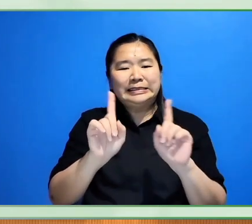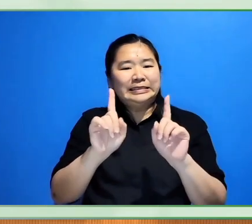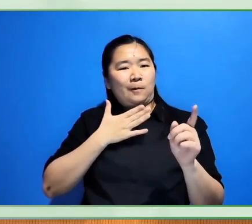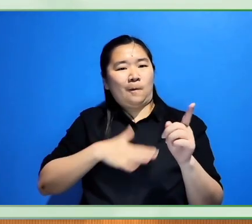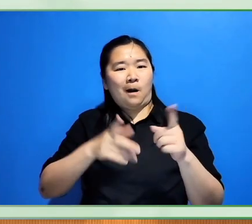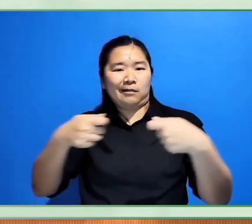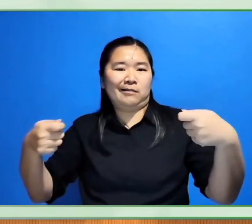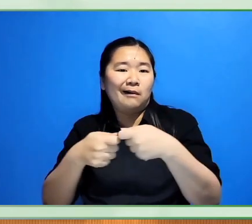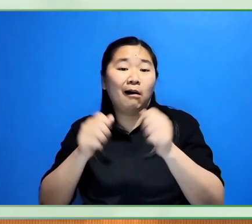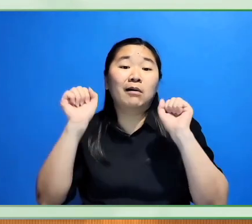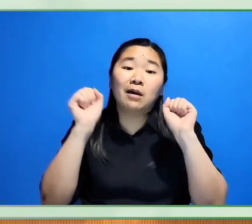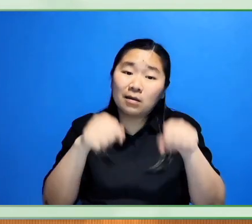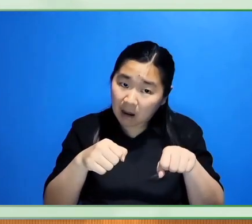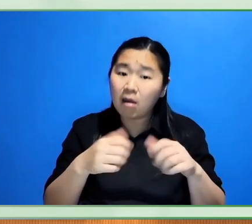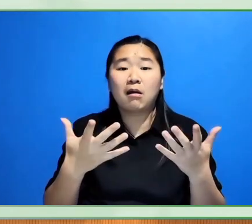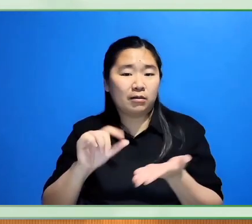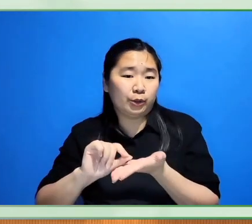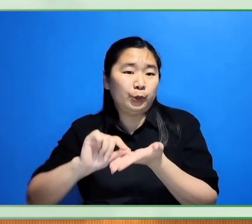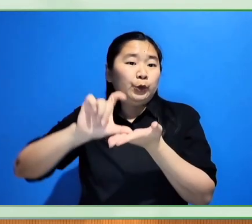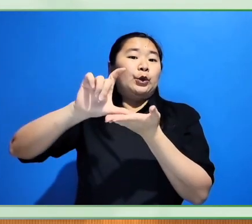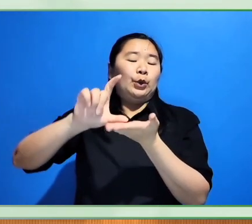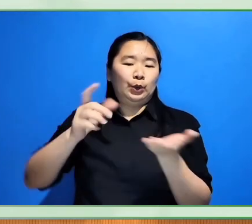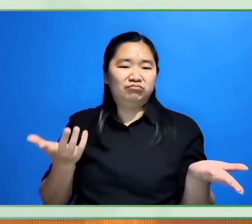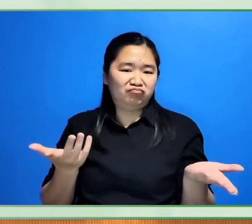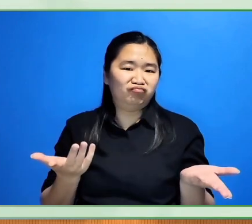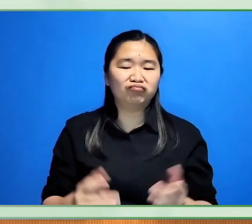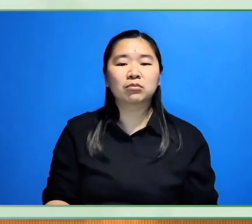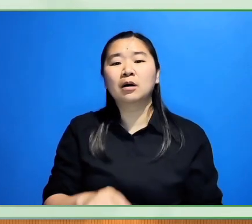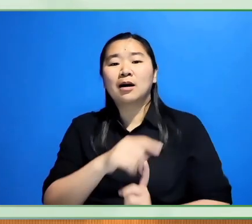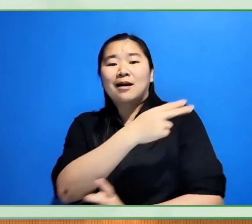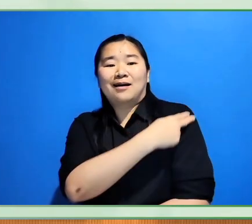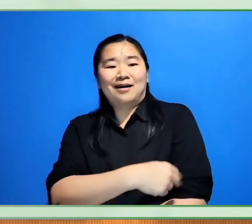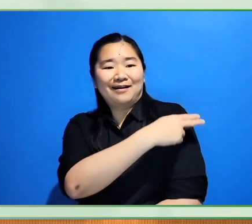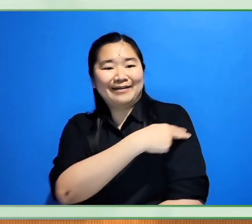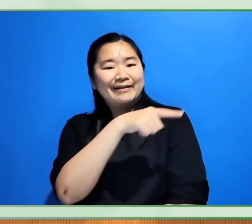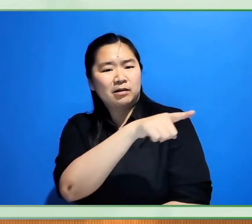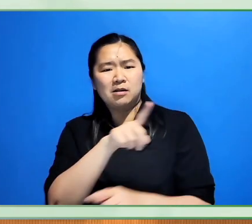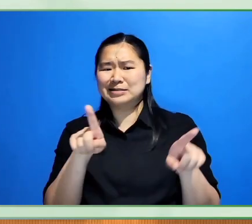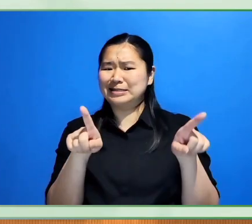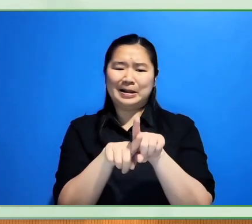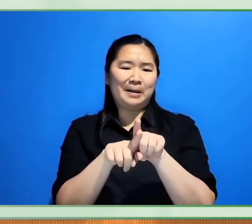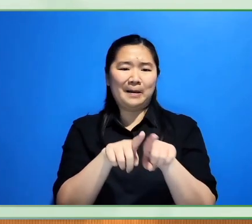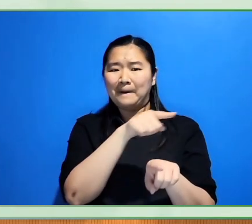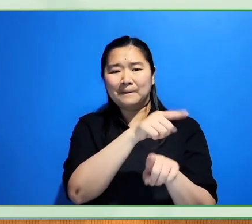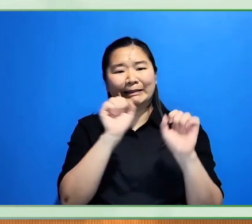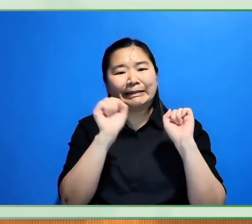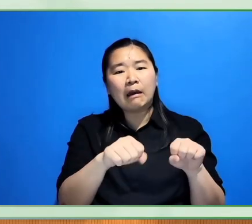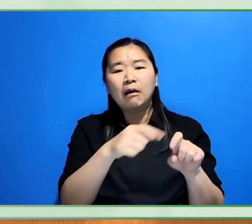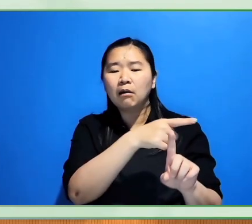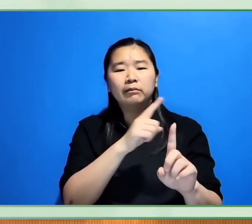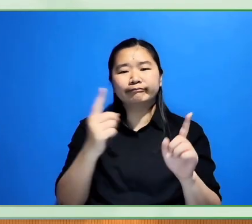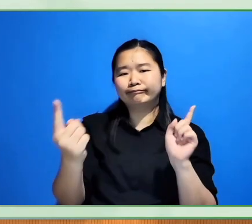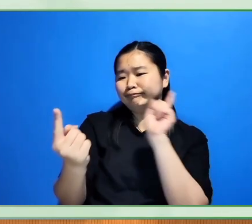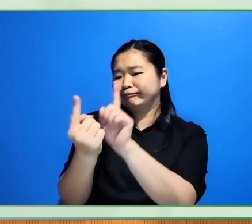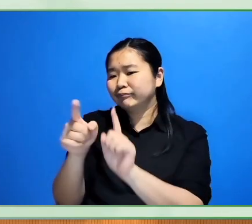sensitivity, the force sensor, EMG sensor, etc. So we can make a lot of things remotely. So for now, we impacted plus 60